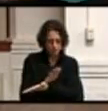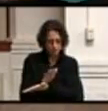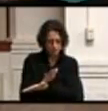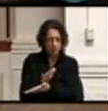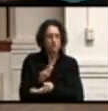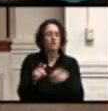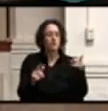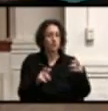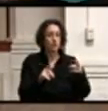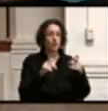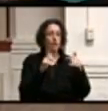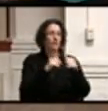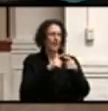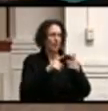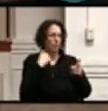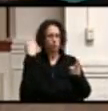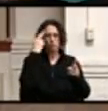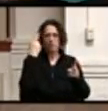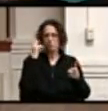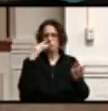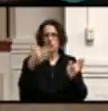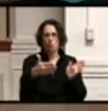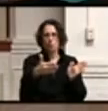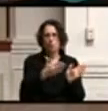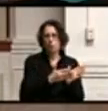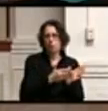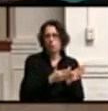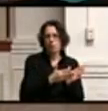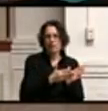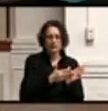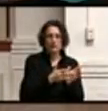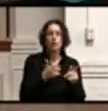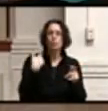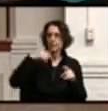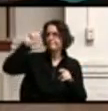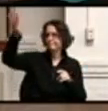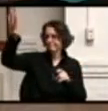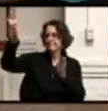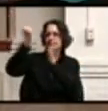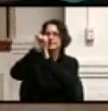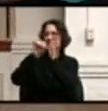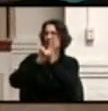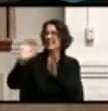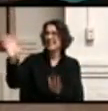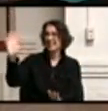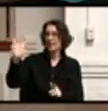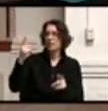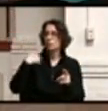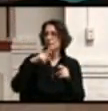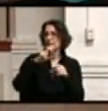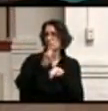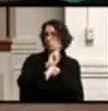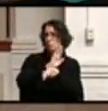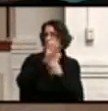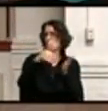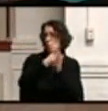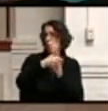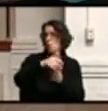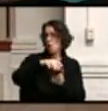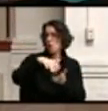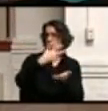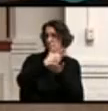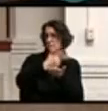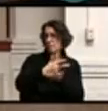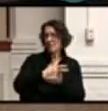the state of Vermont that we would be having to recapture that parking for our own uses, and we figured as long as they were doing a